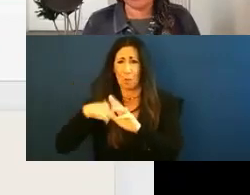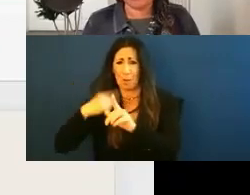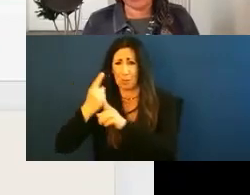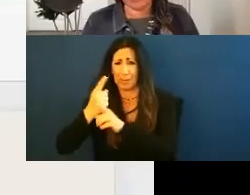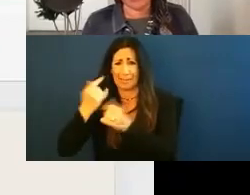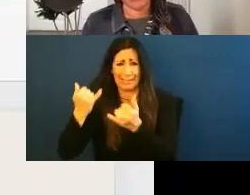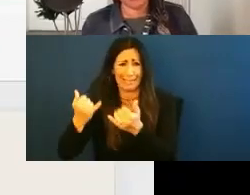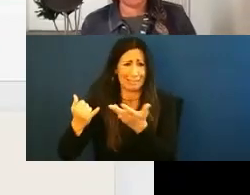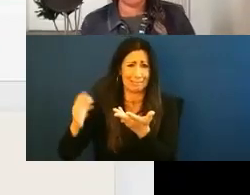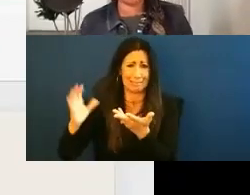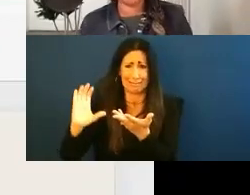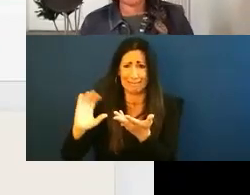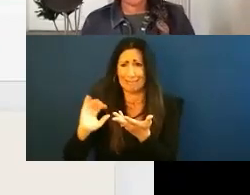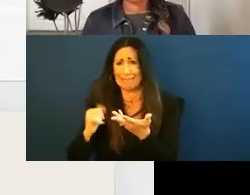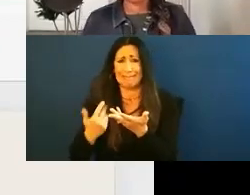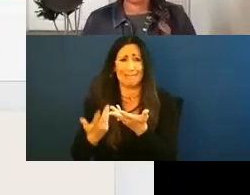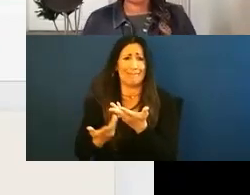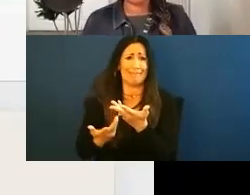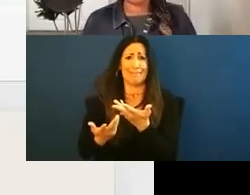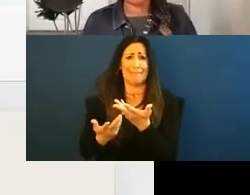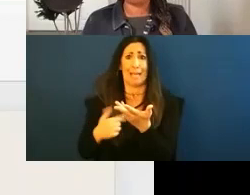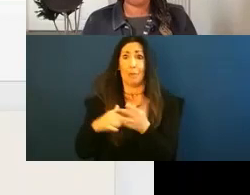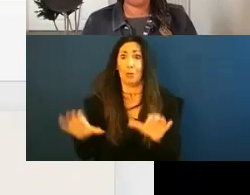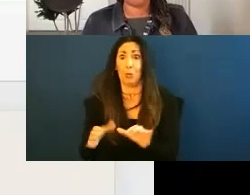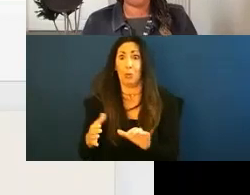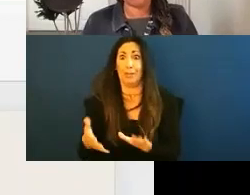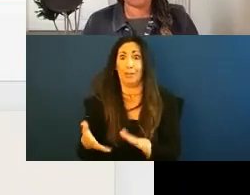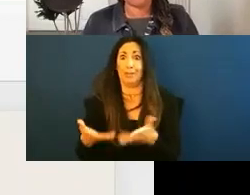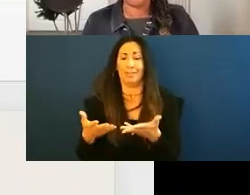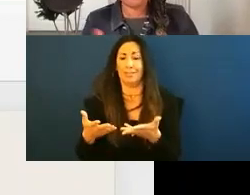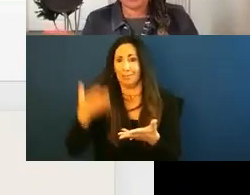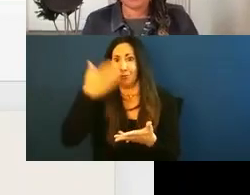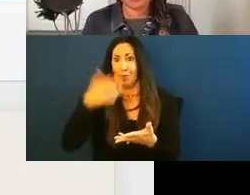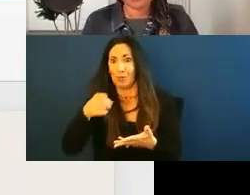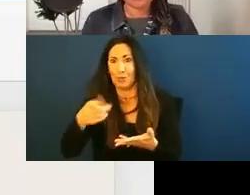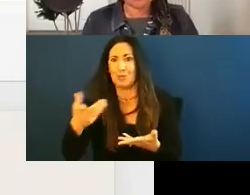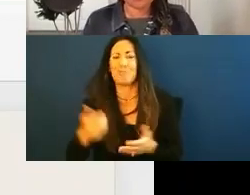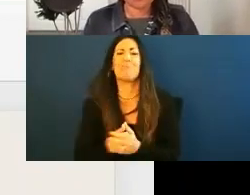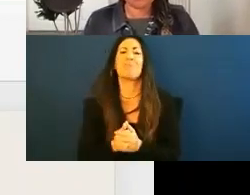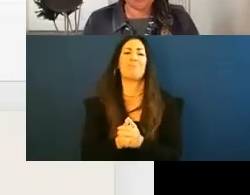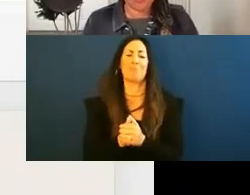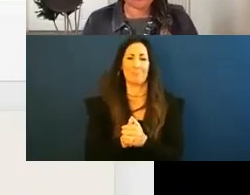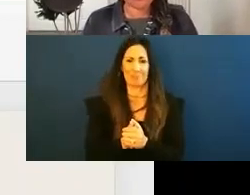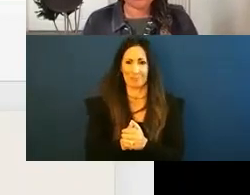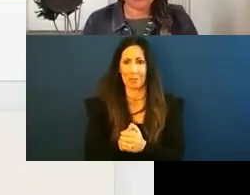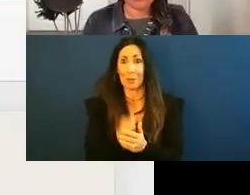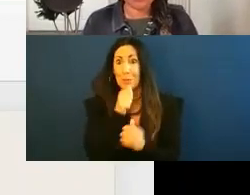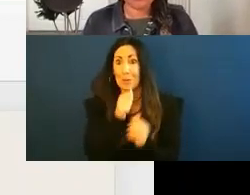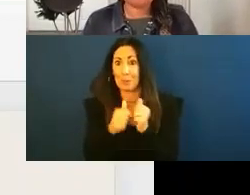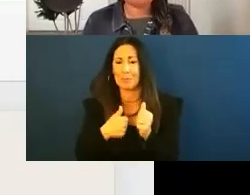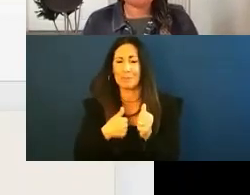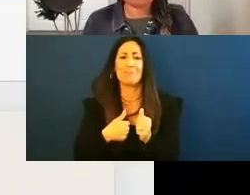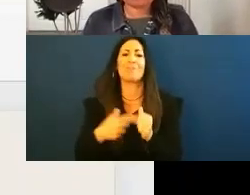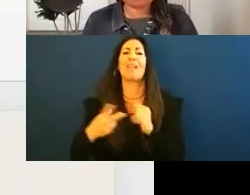now. I'm doing this in front of you all. You're bearing with me. So I've saved it. So I'm going to go back to